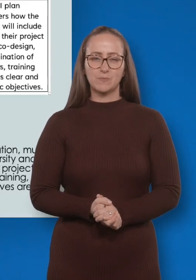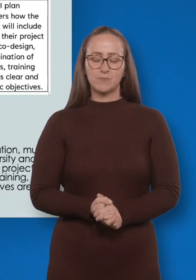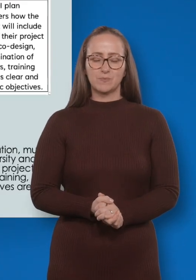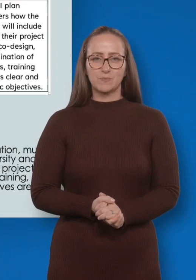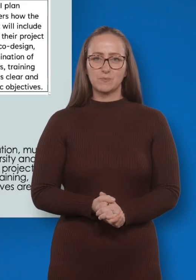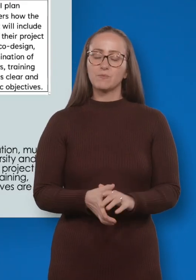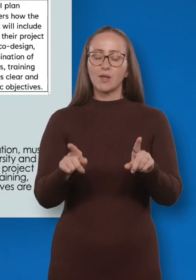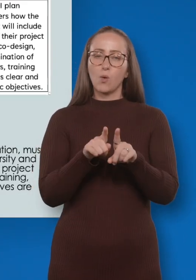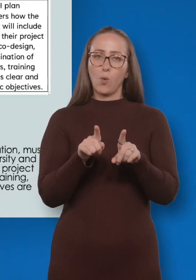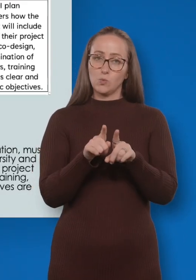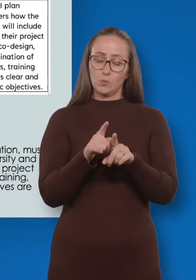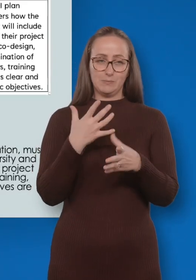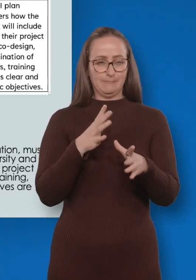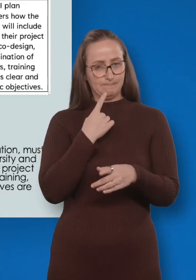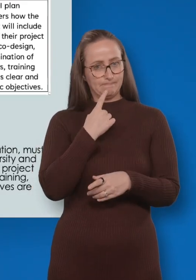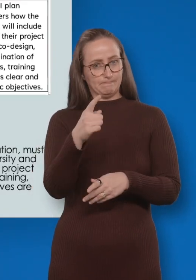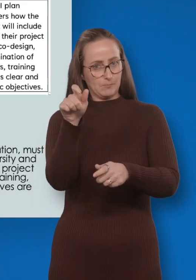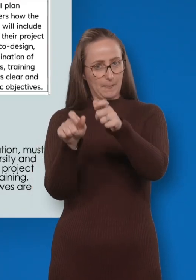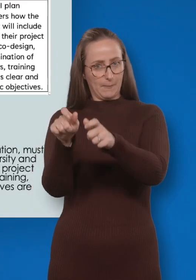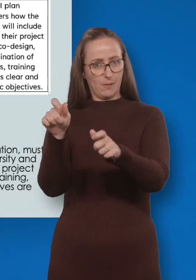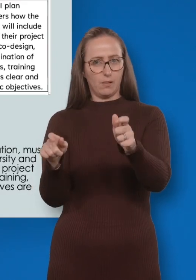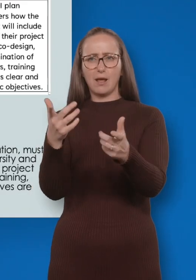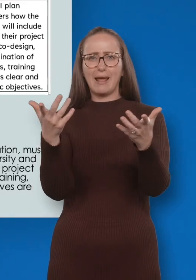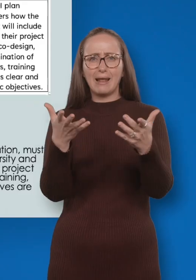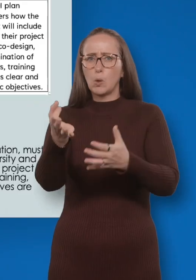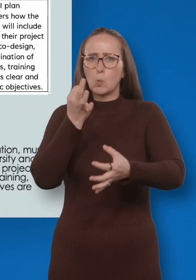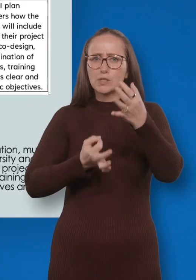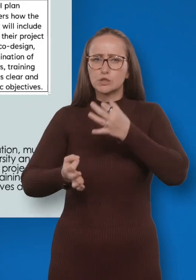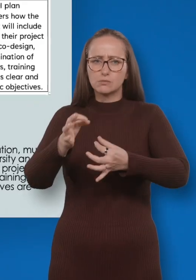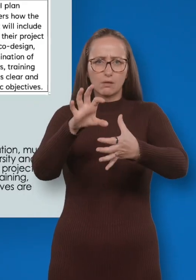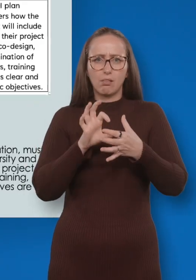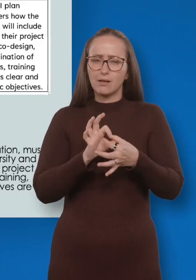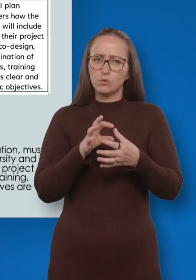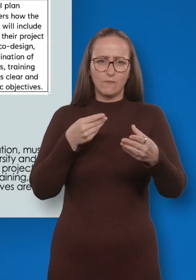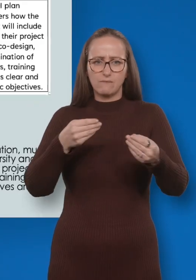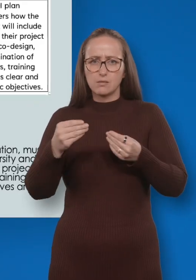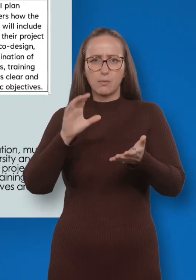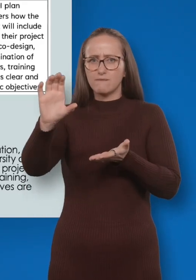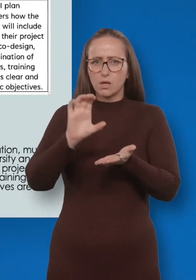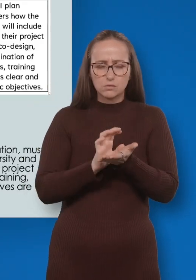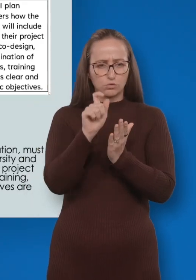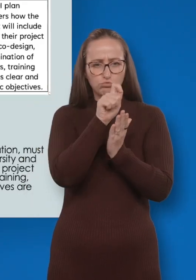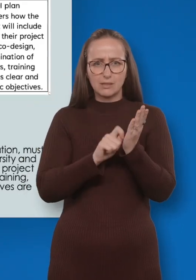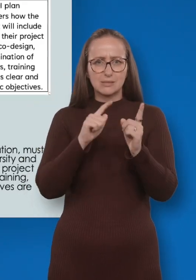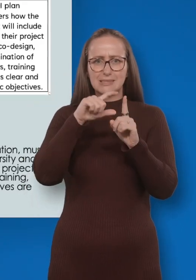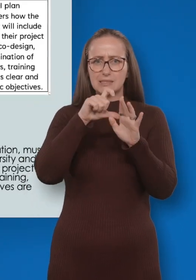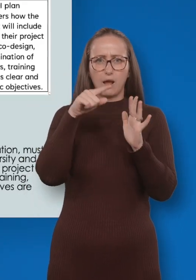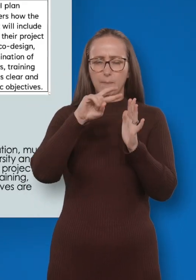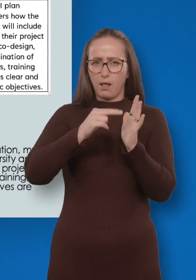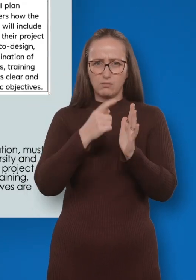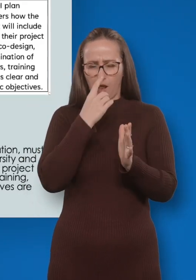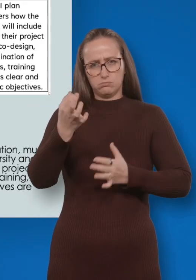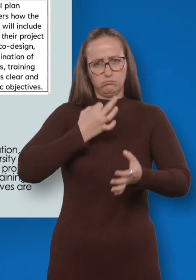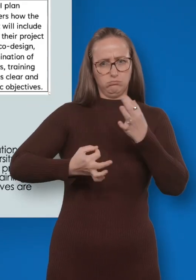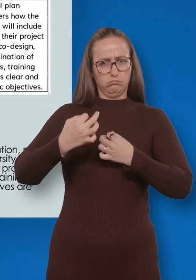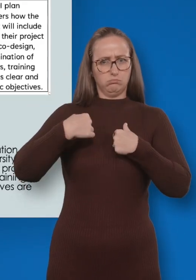And we've always said to people that if anybody ever has any questions about the flexible fund and writing the EDI plan and so on, that they could ask us questions if they weren't sure